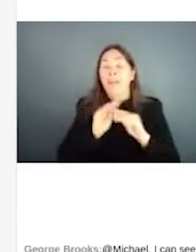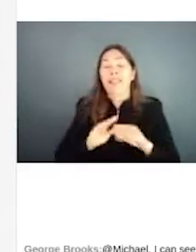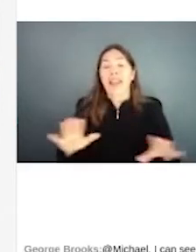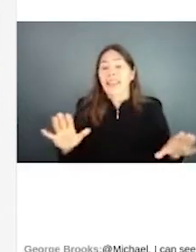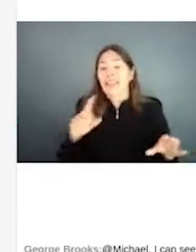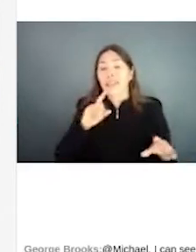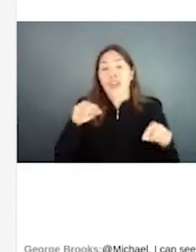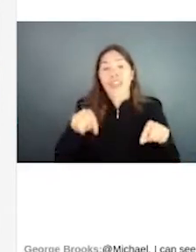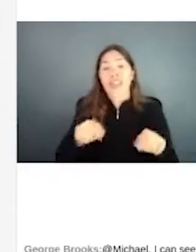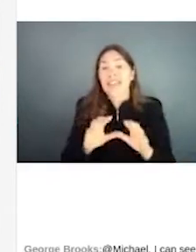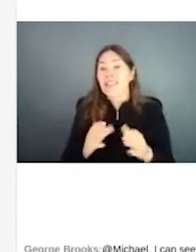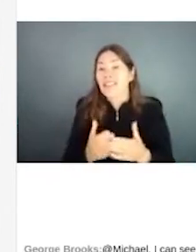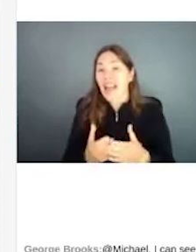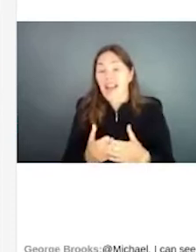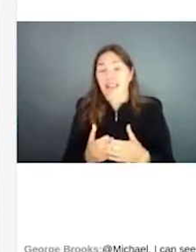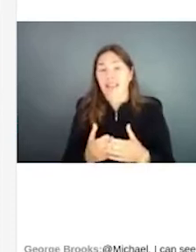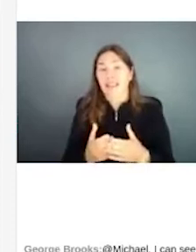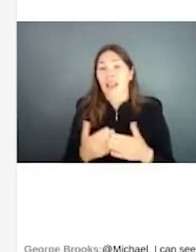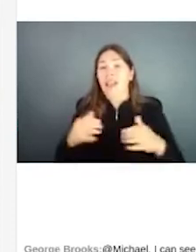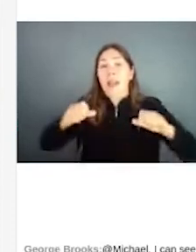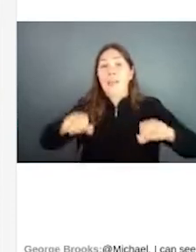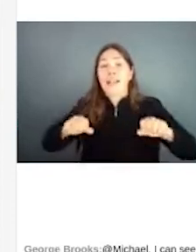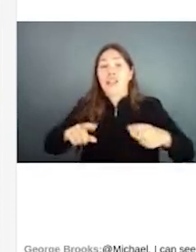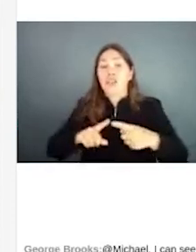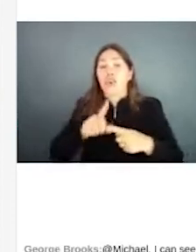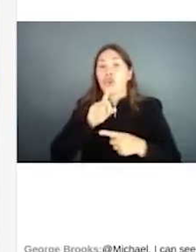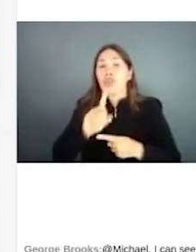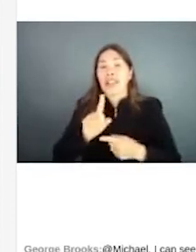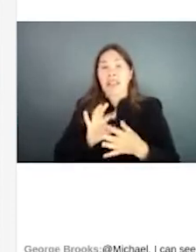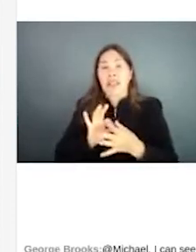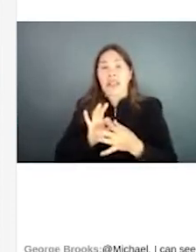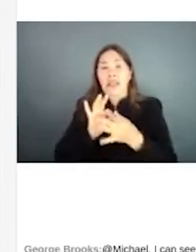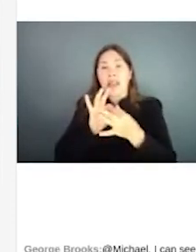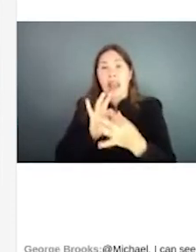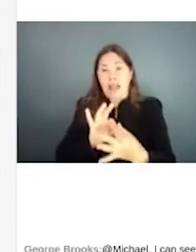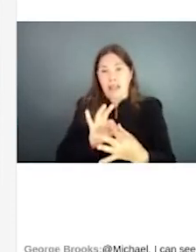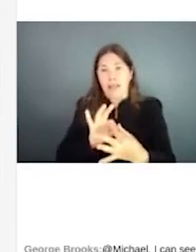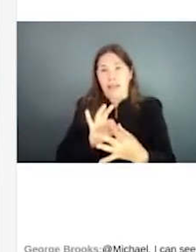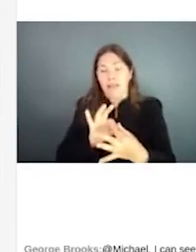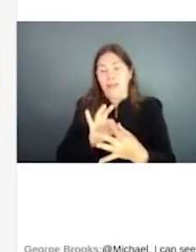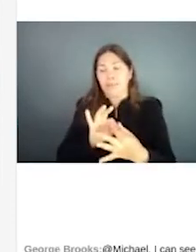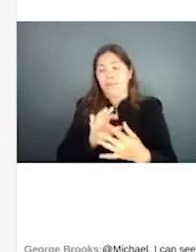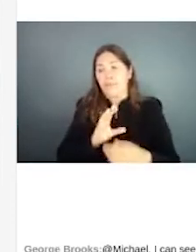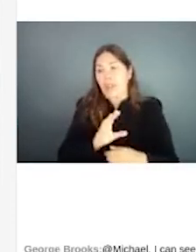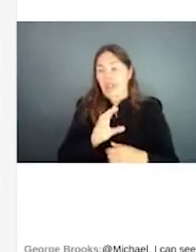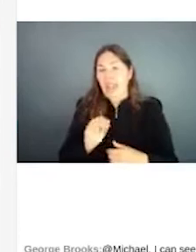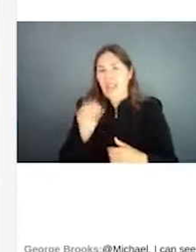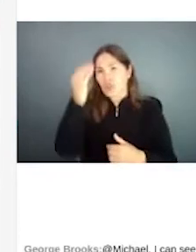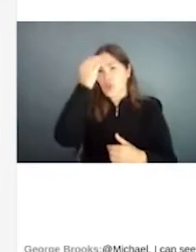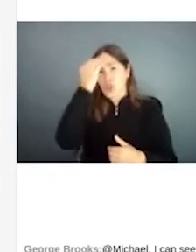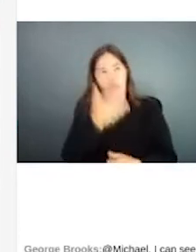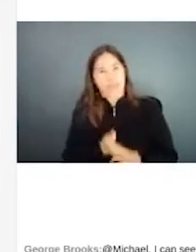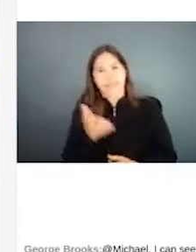classes is the ability to really connect with and get to know our